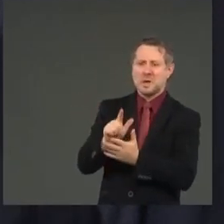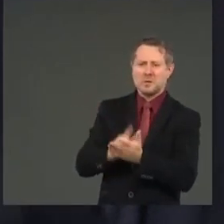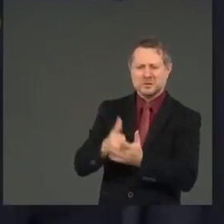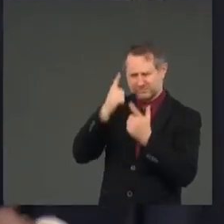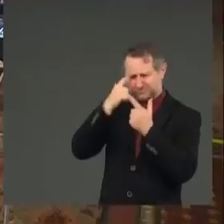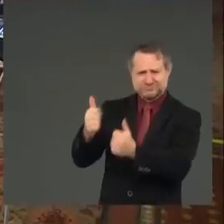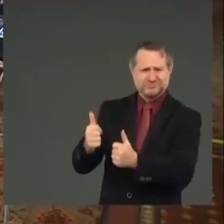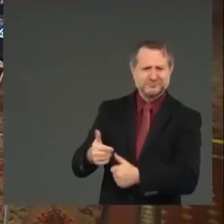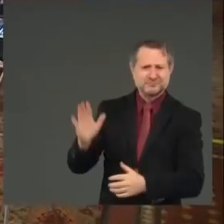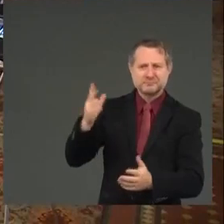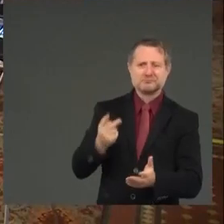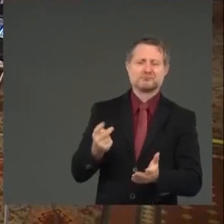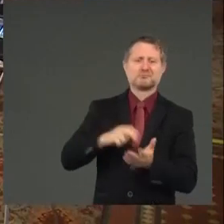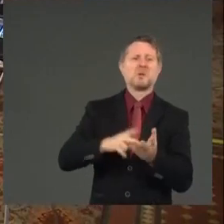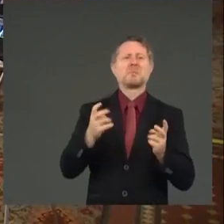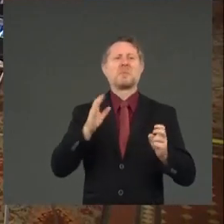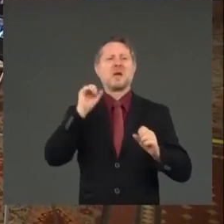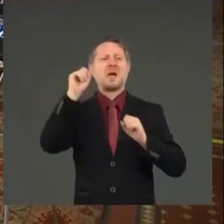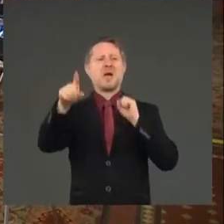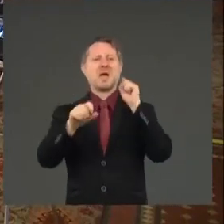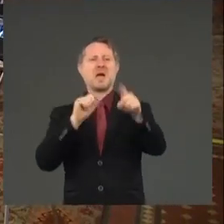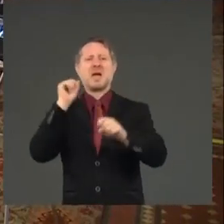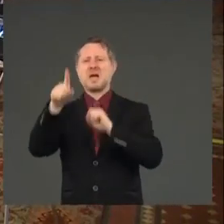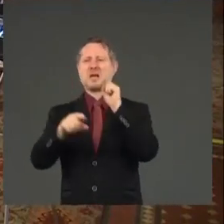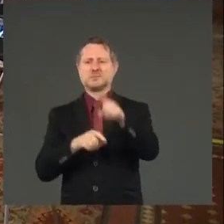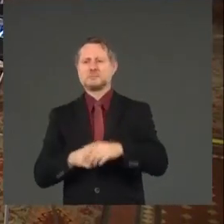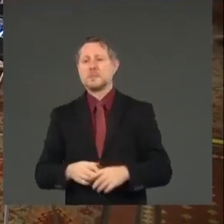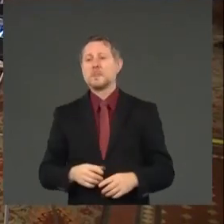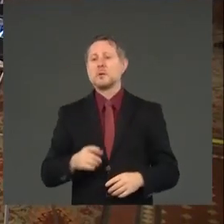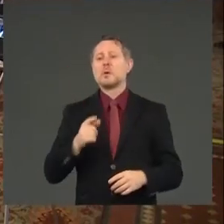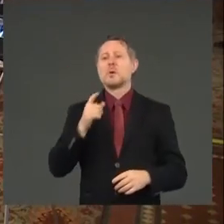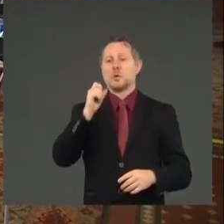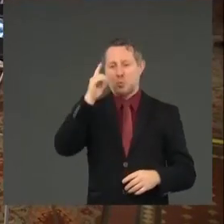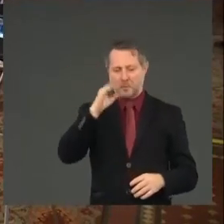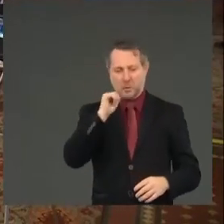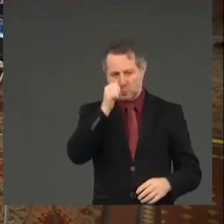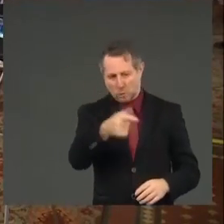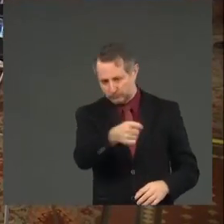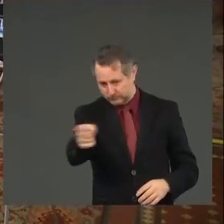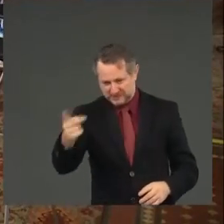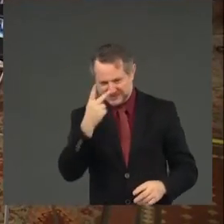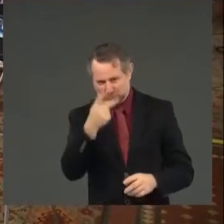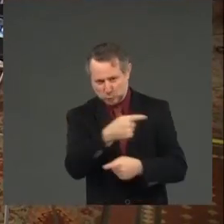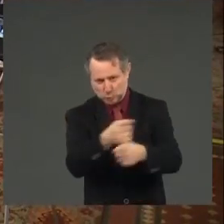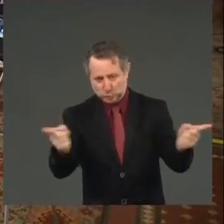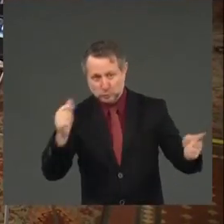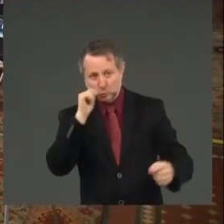I will see you tomorrow.